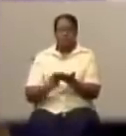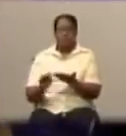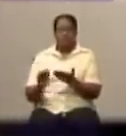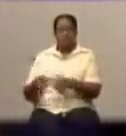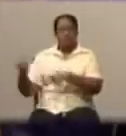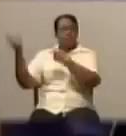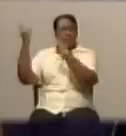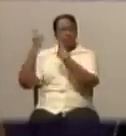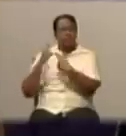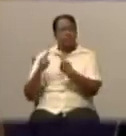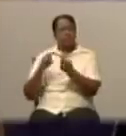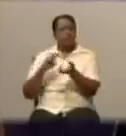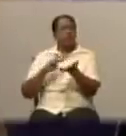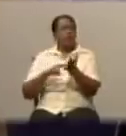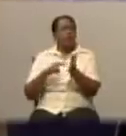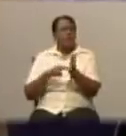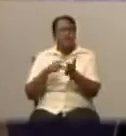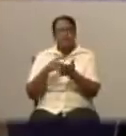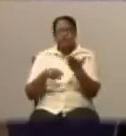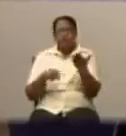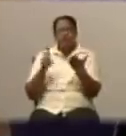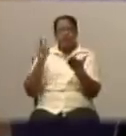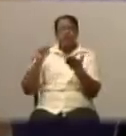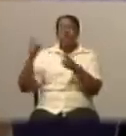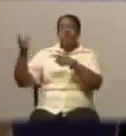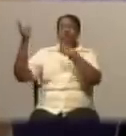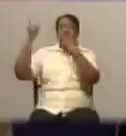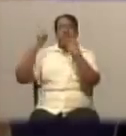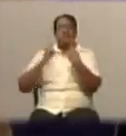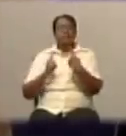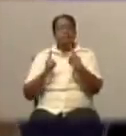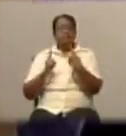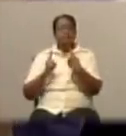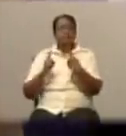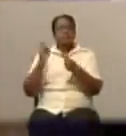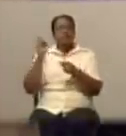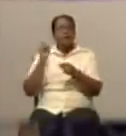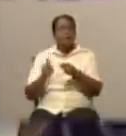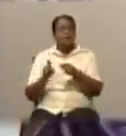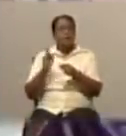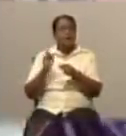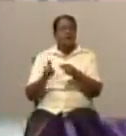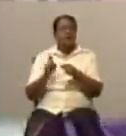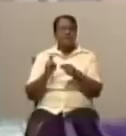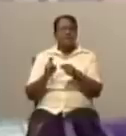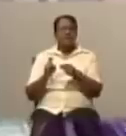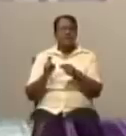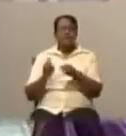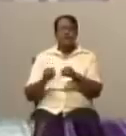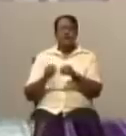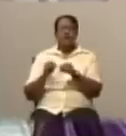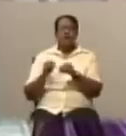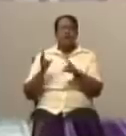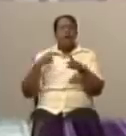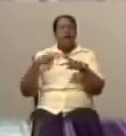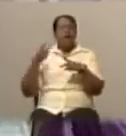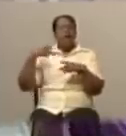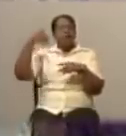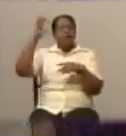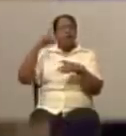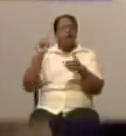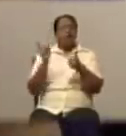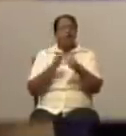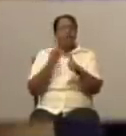means no excuse. We need to prioritize God. We need to move on.